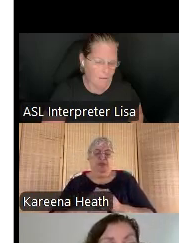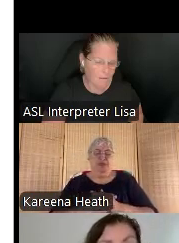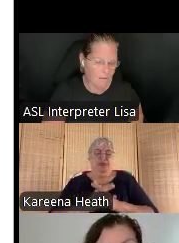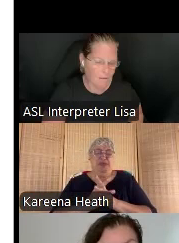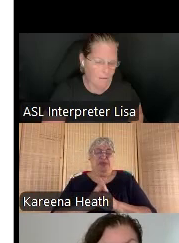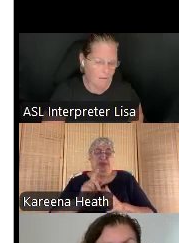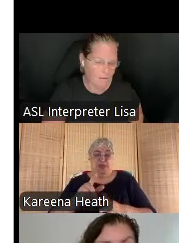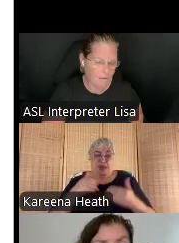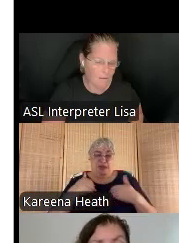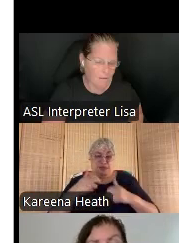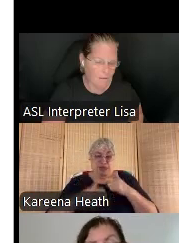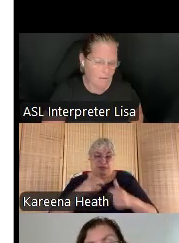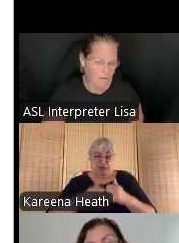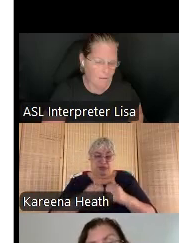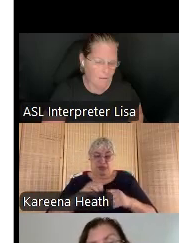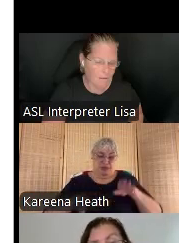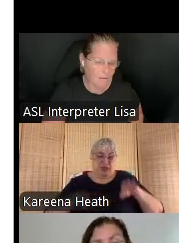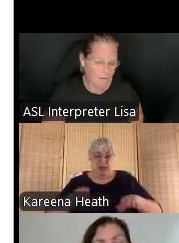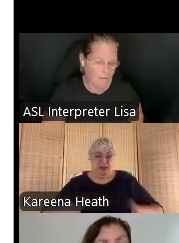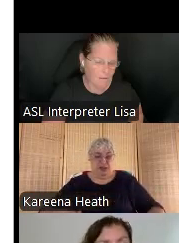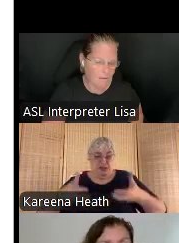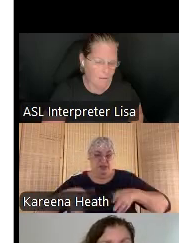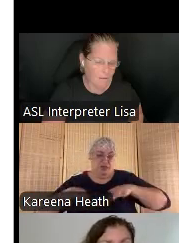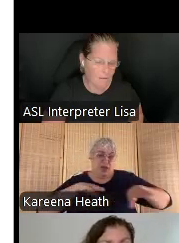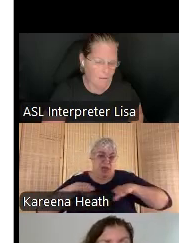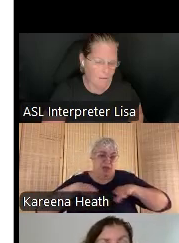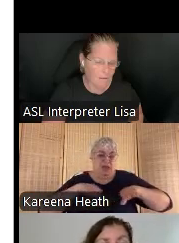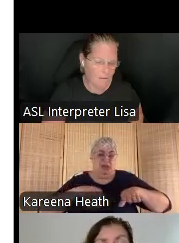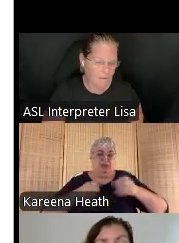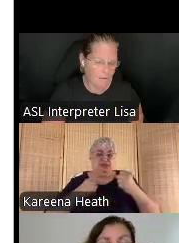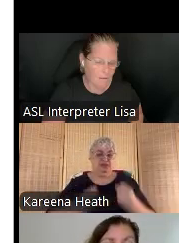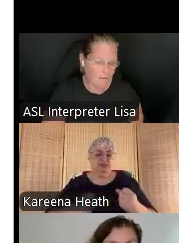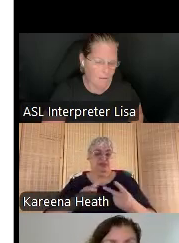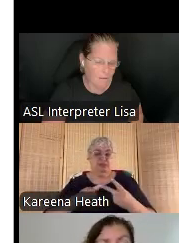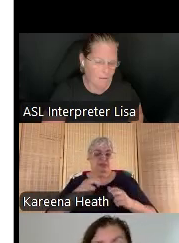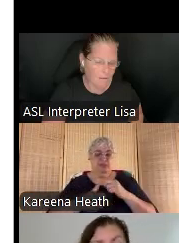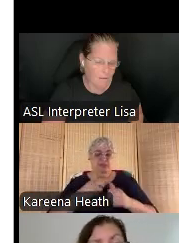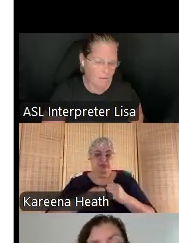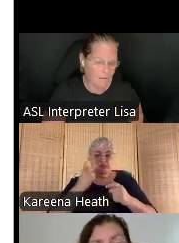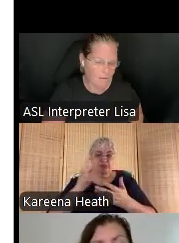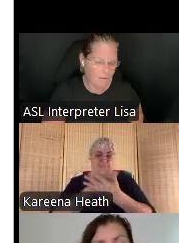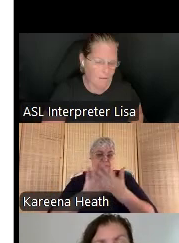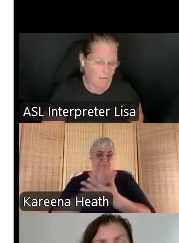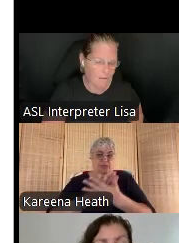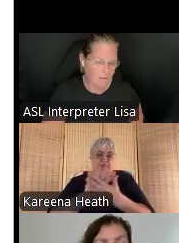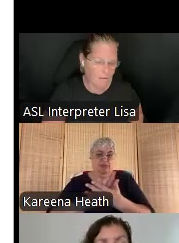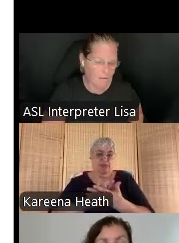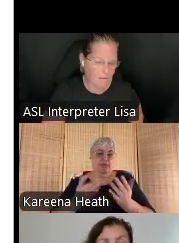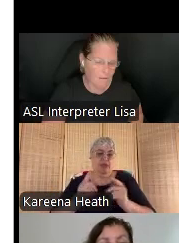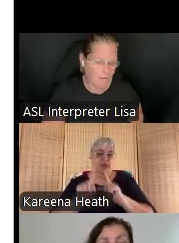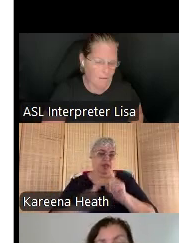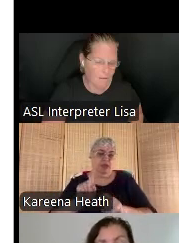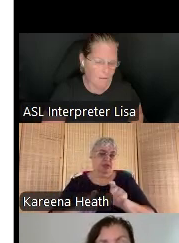Do you have problems with balance, lifting, walking, or strength? Do you have any problems with vision? Many of these questions you may be